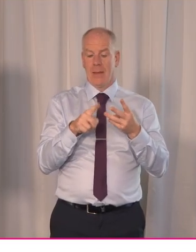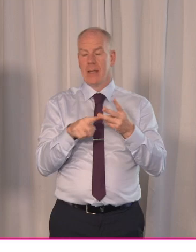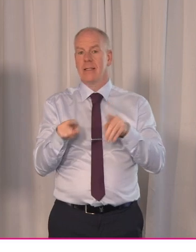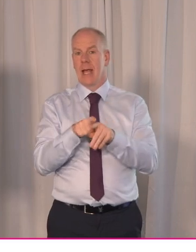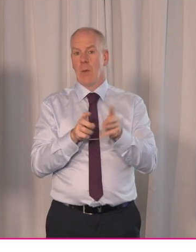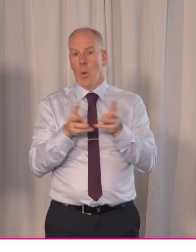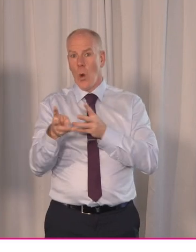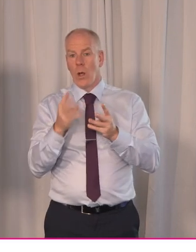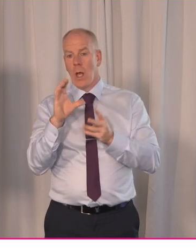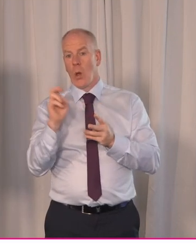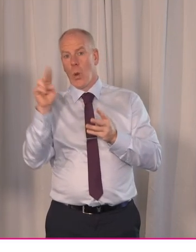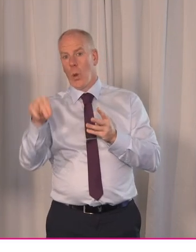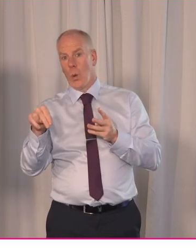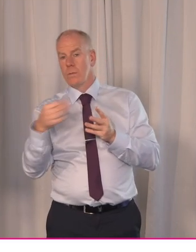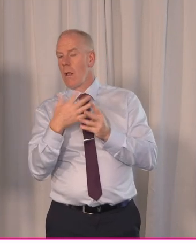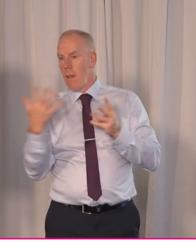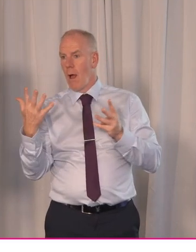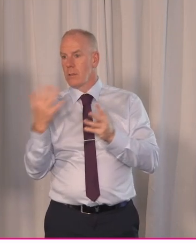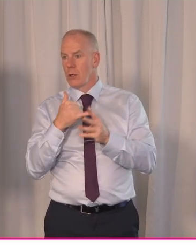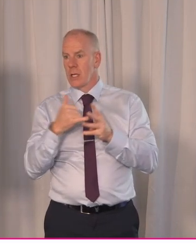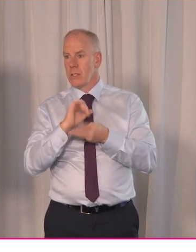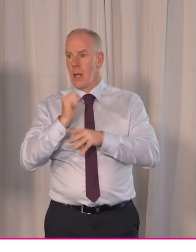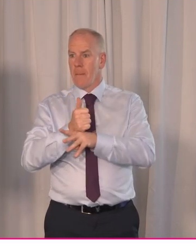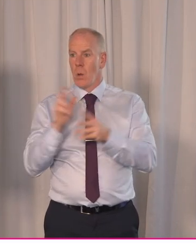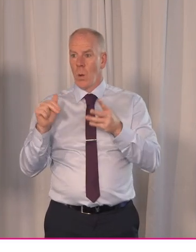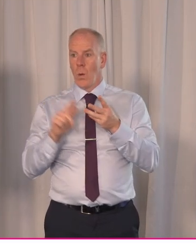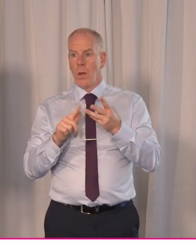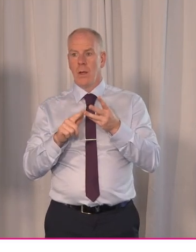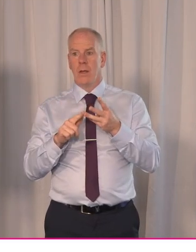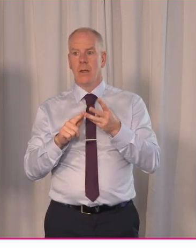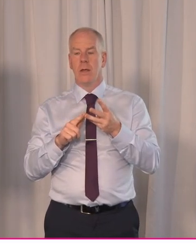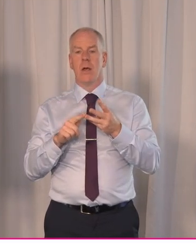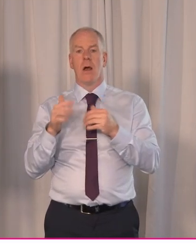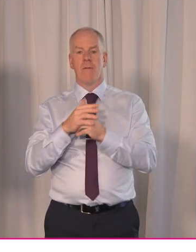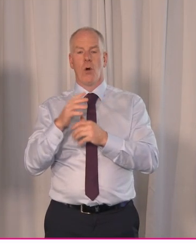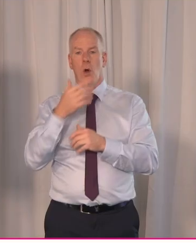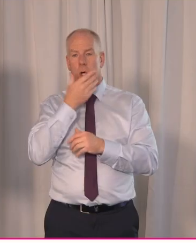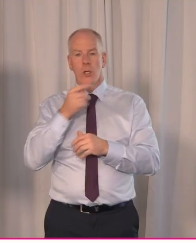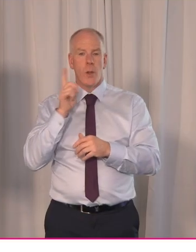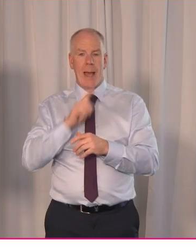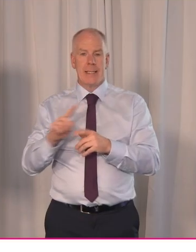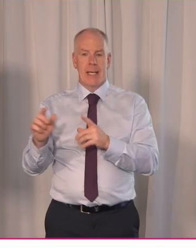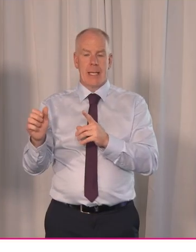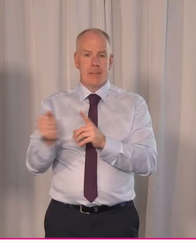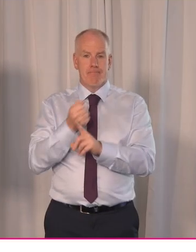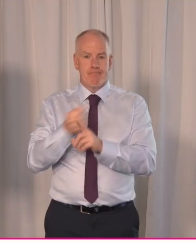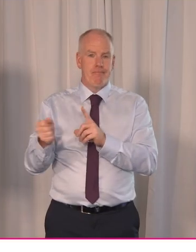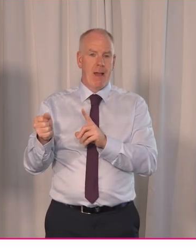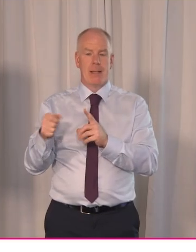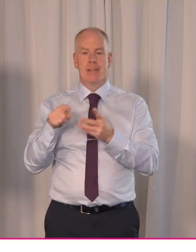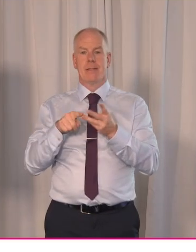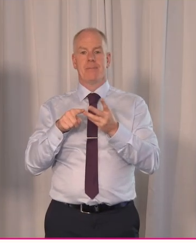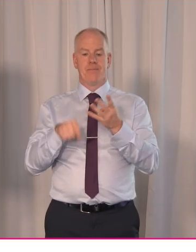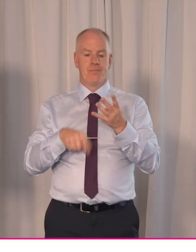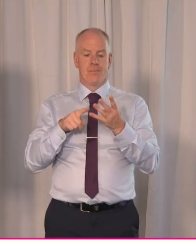Cuan, the relatively newly established agency looking at domestic, gender and sexual-based violence, our